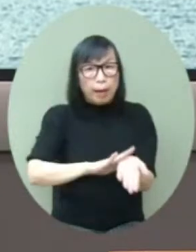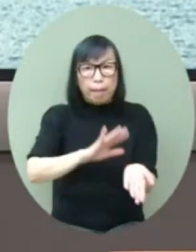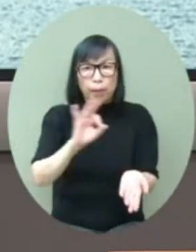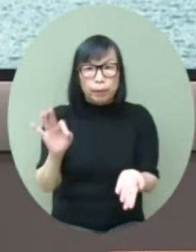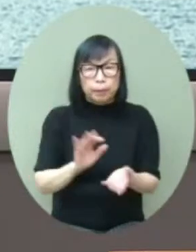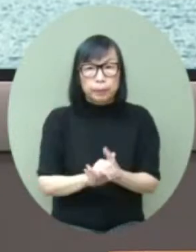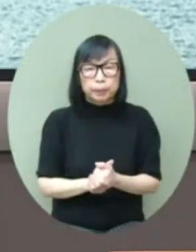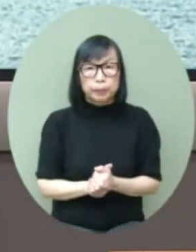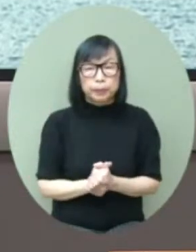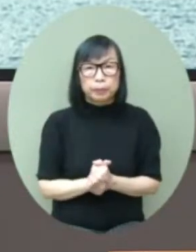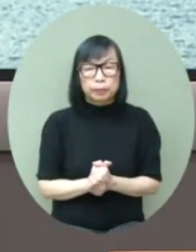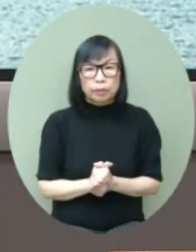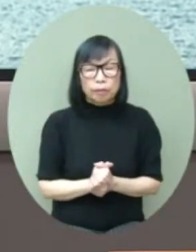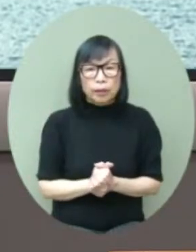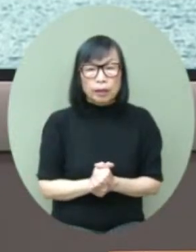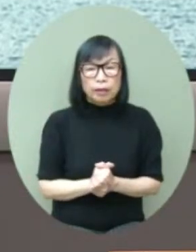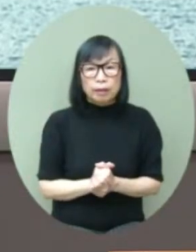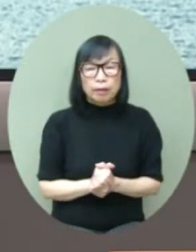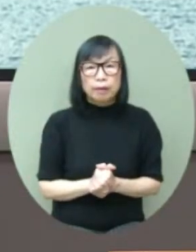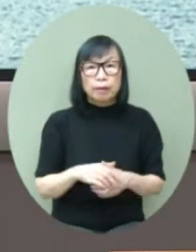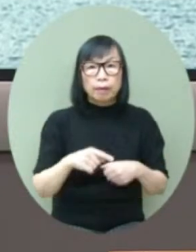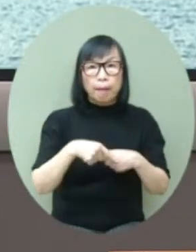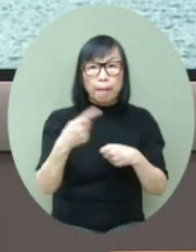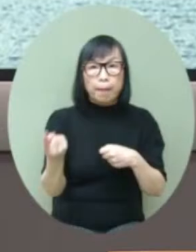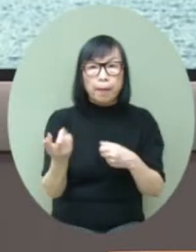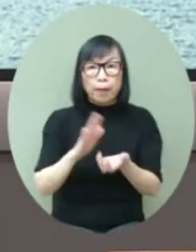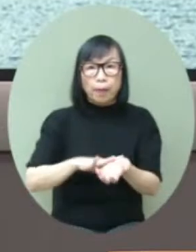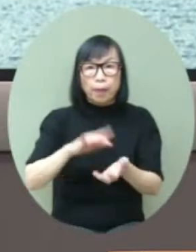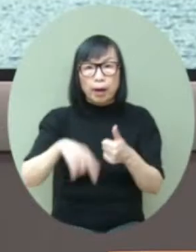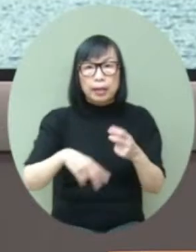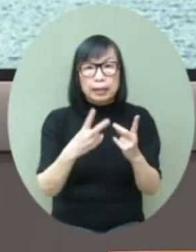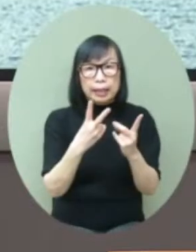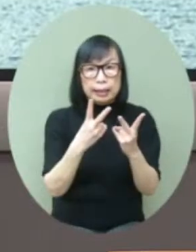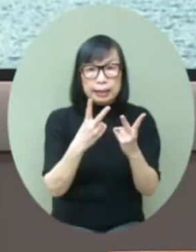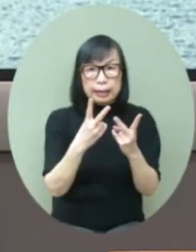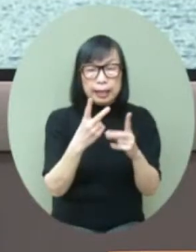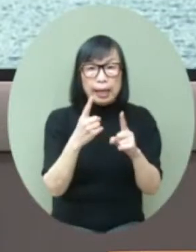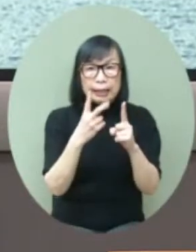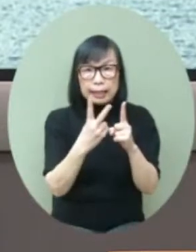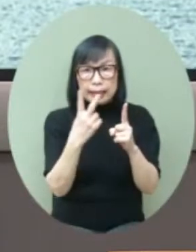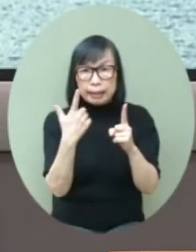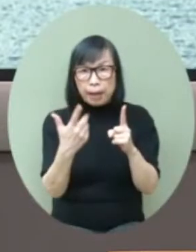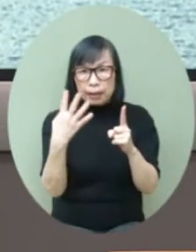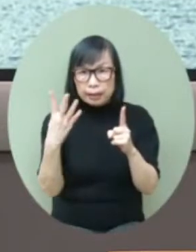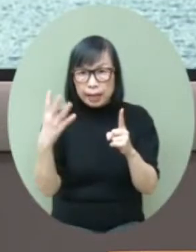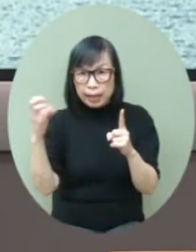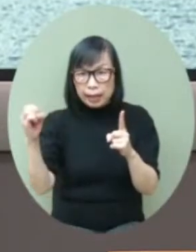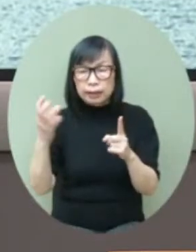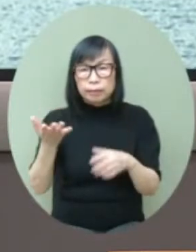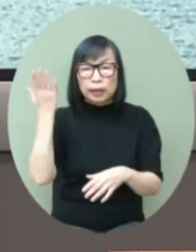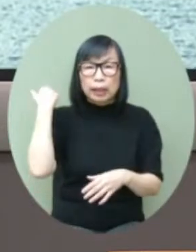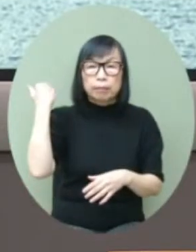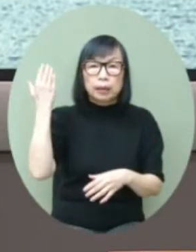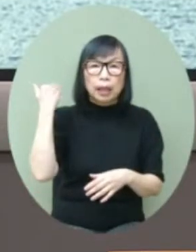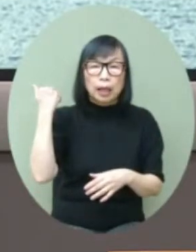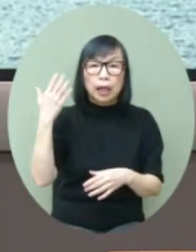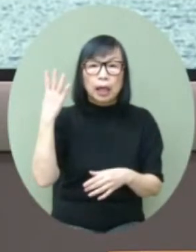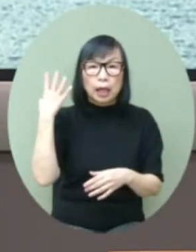of which have been tested negative. Another case involved 12840,